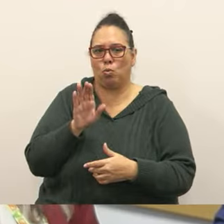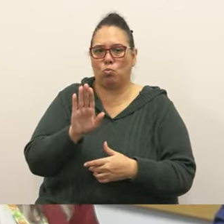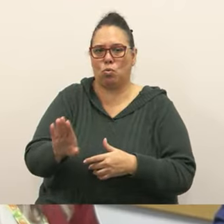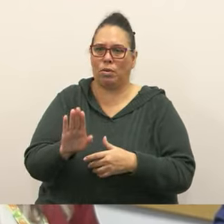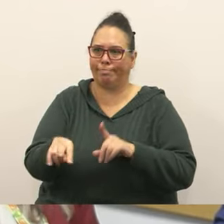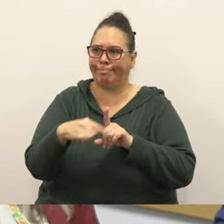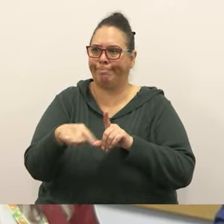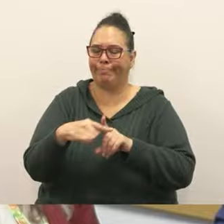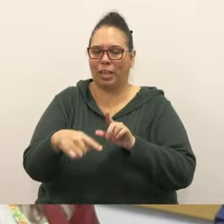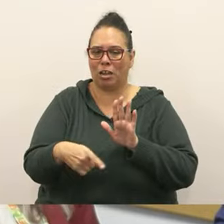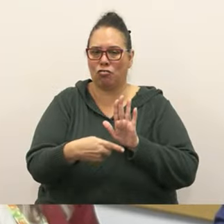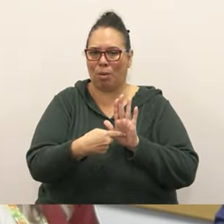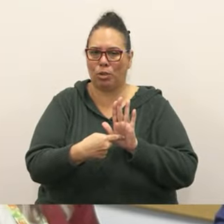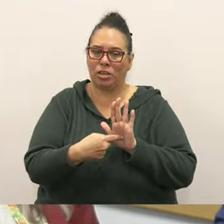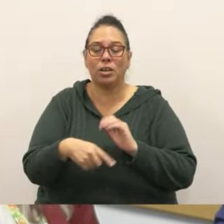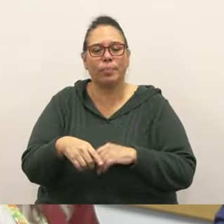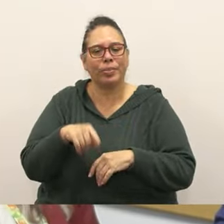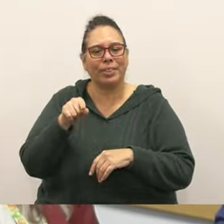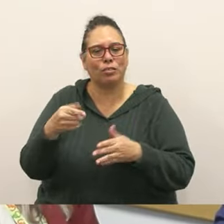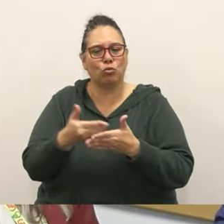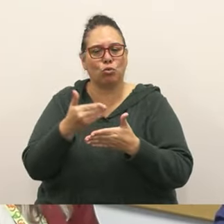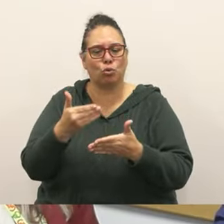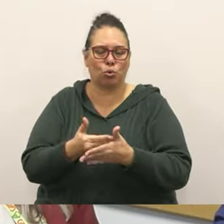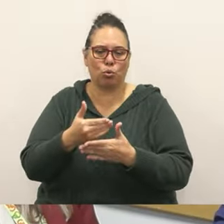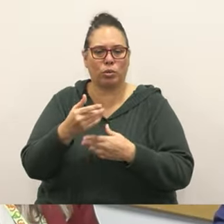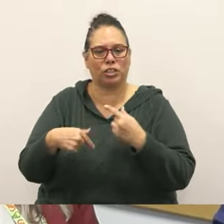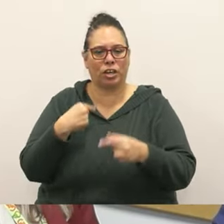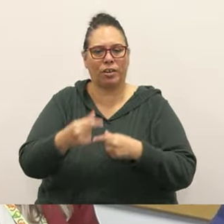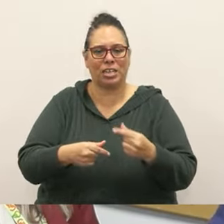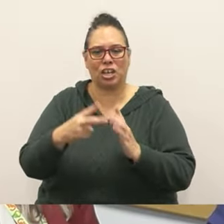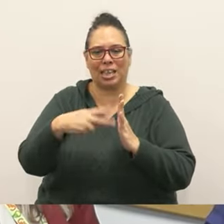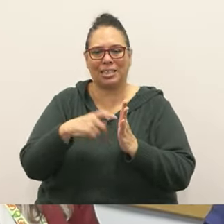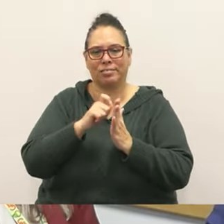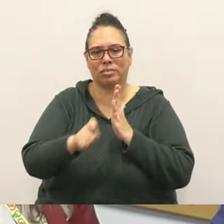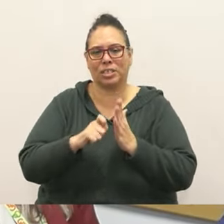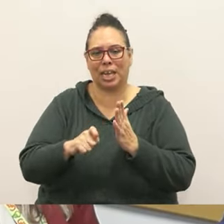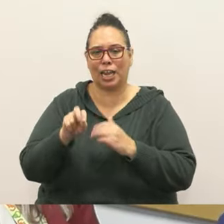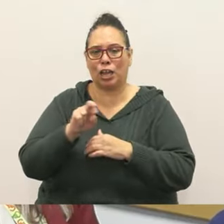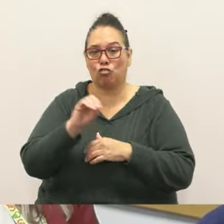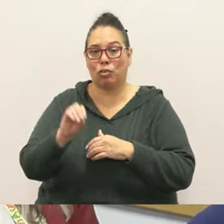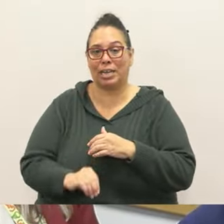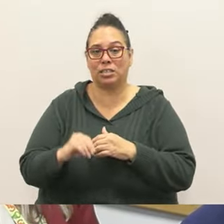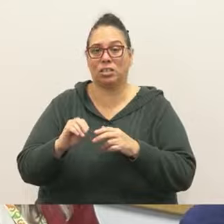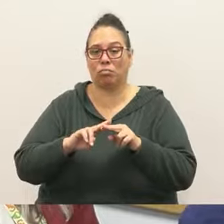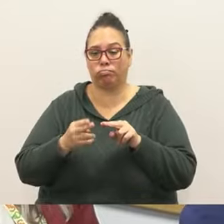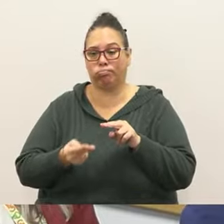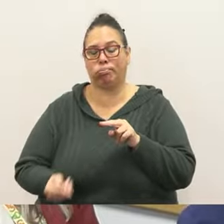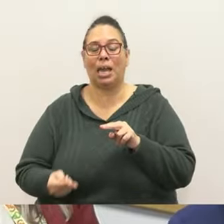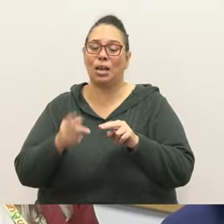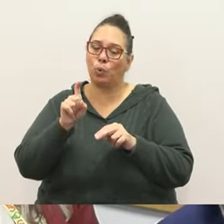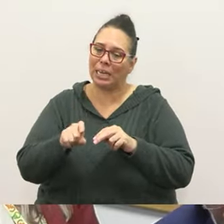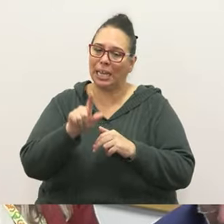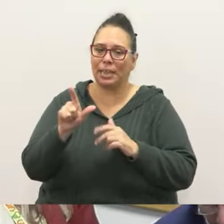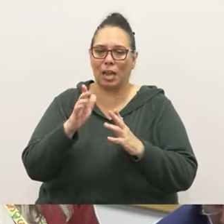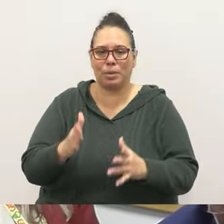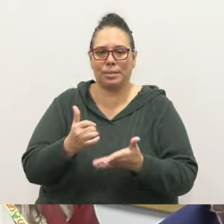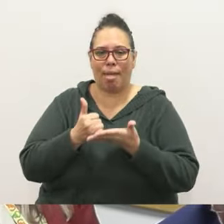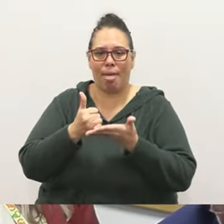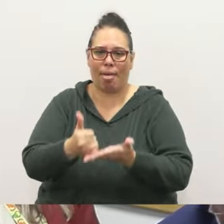We are at a critical point with this new generation where literacy rates are falling, and it is crucial that we have librarians to be able to help counteract